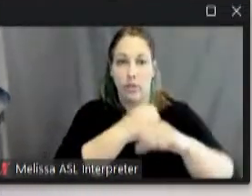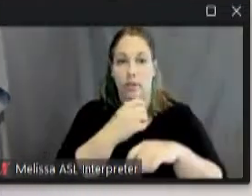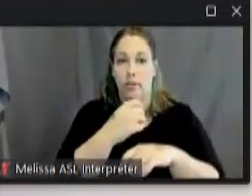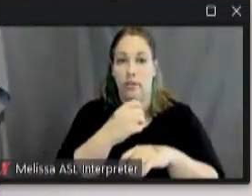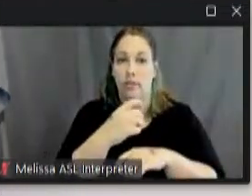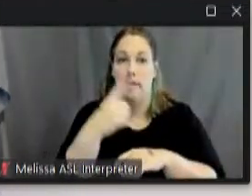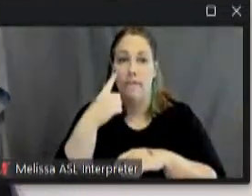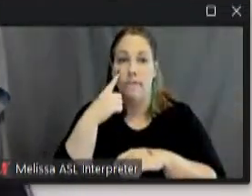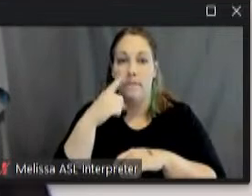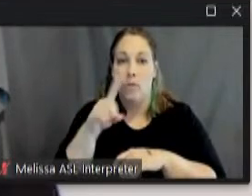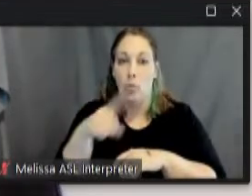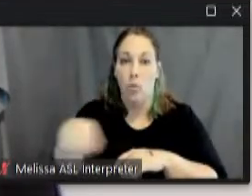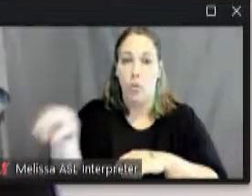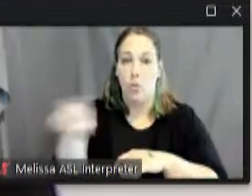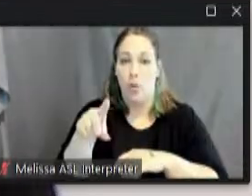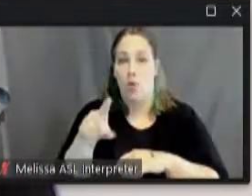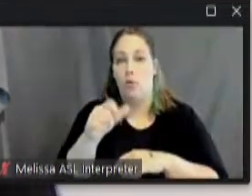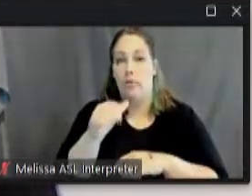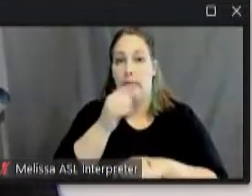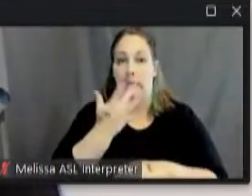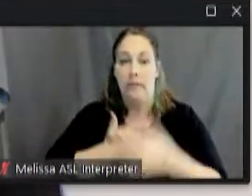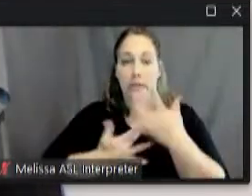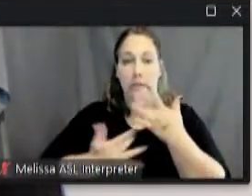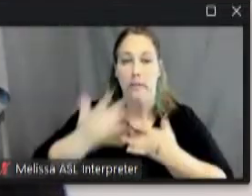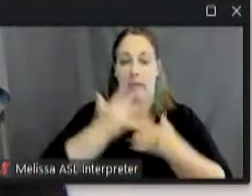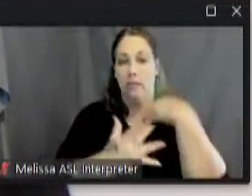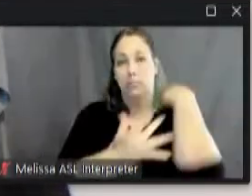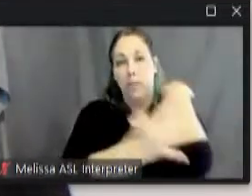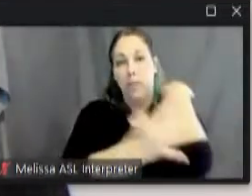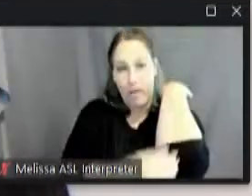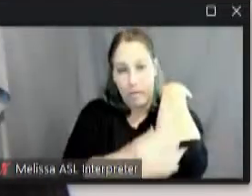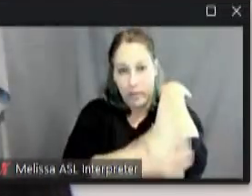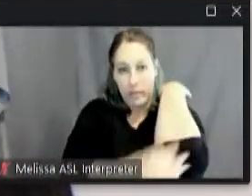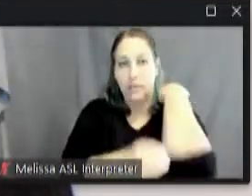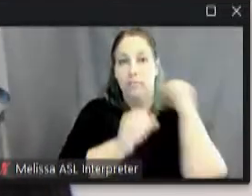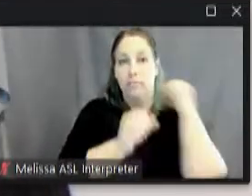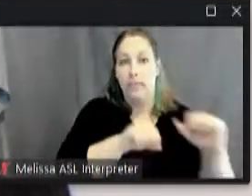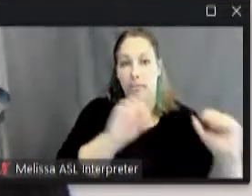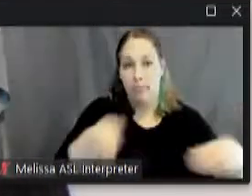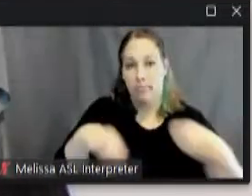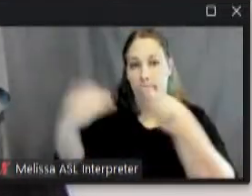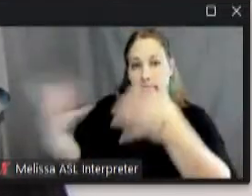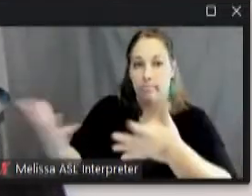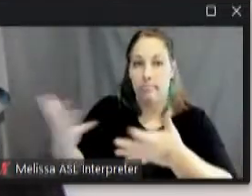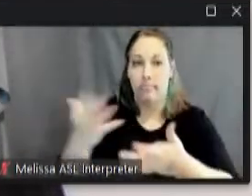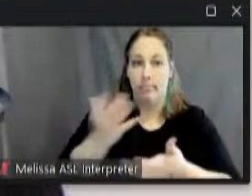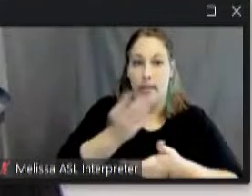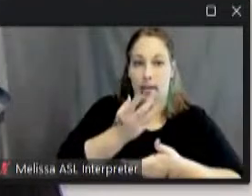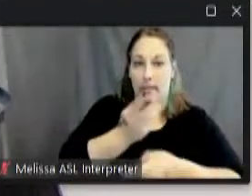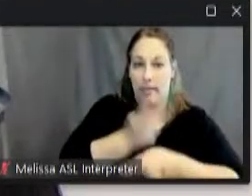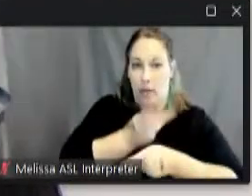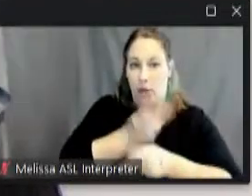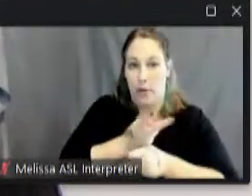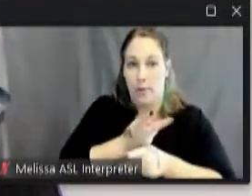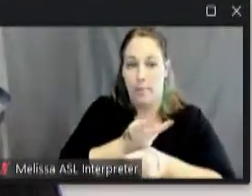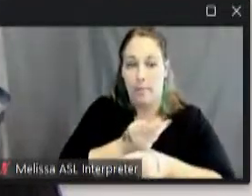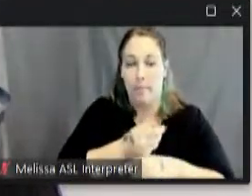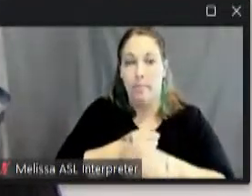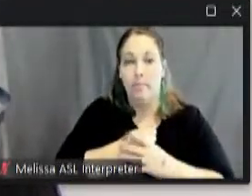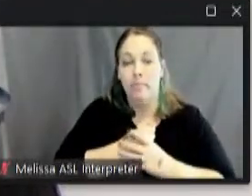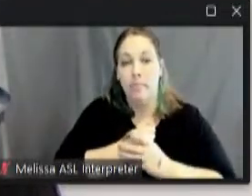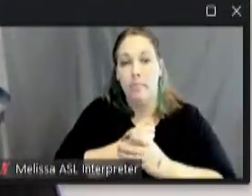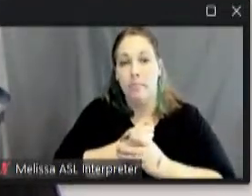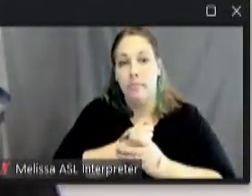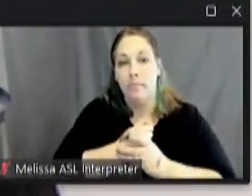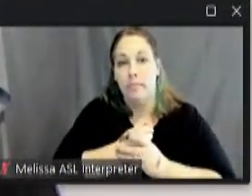to those in extreme poverty, and social policies of a solidarious Honduras and